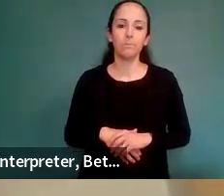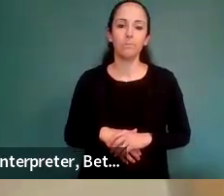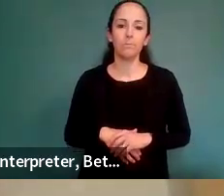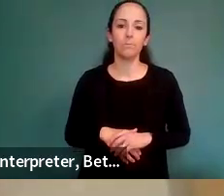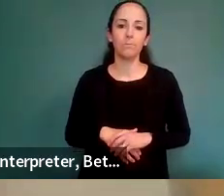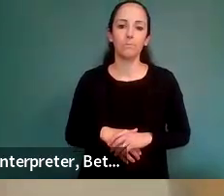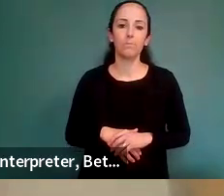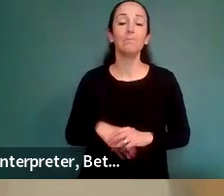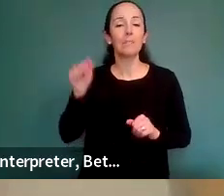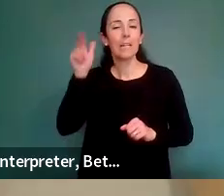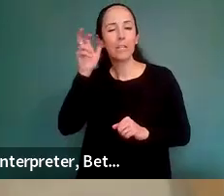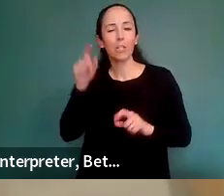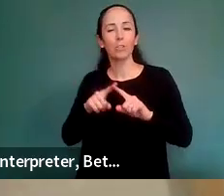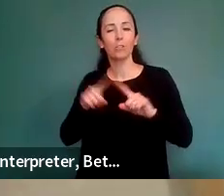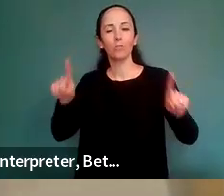March 13.